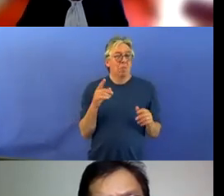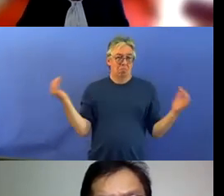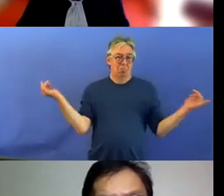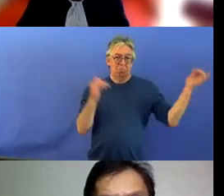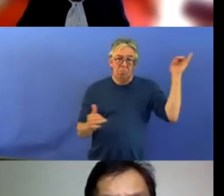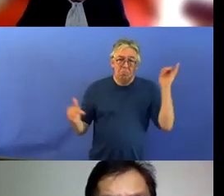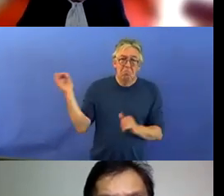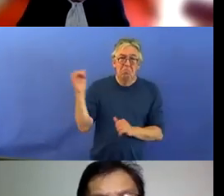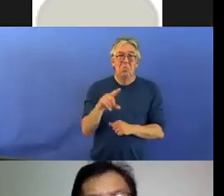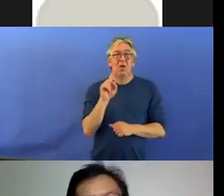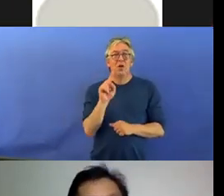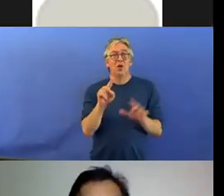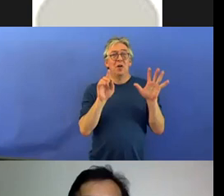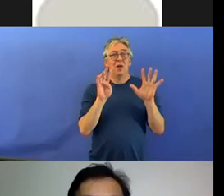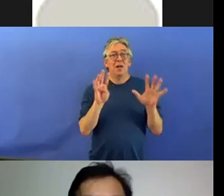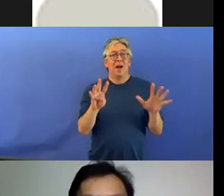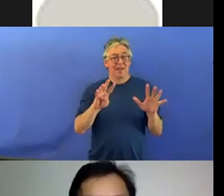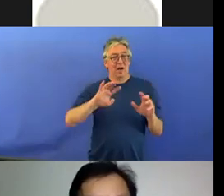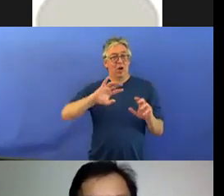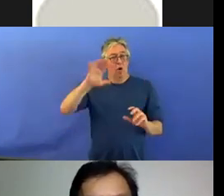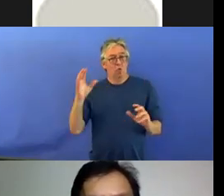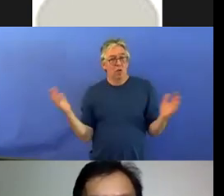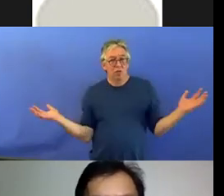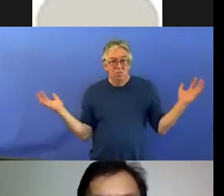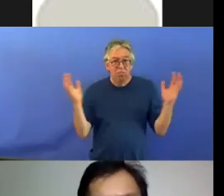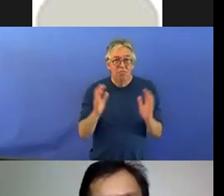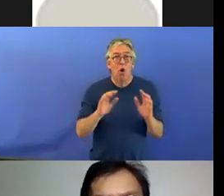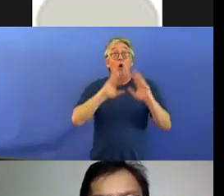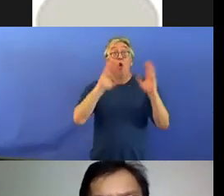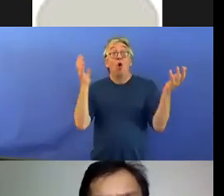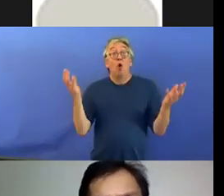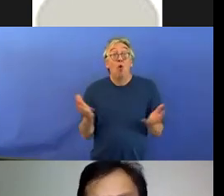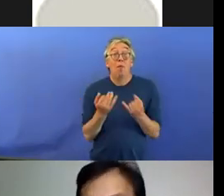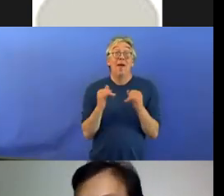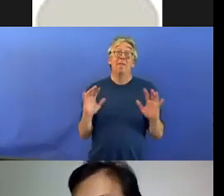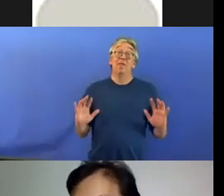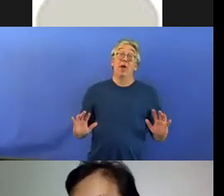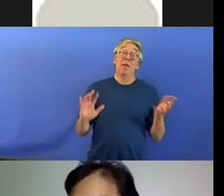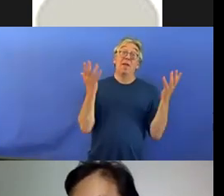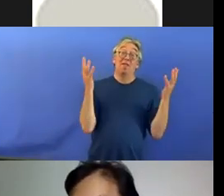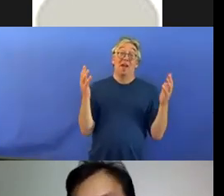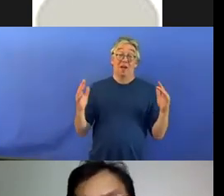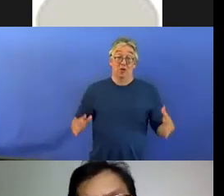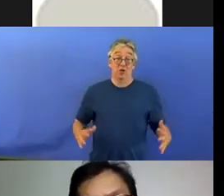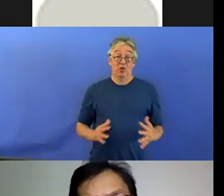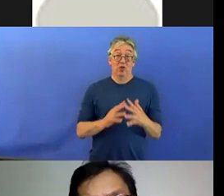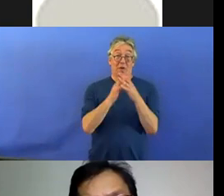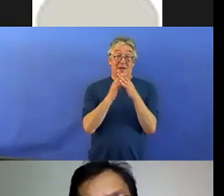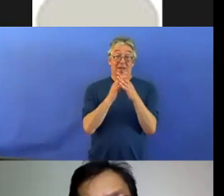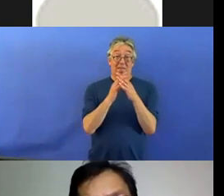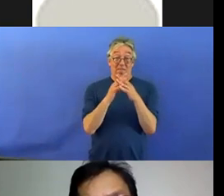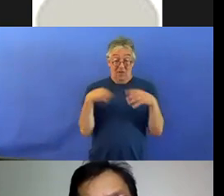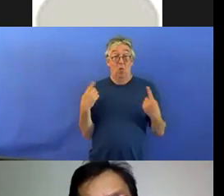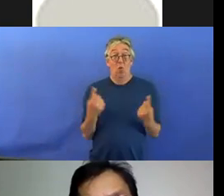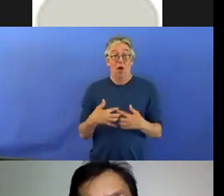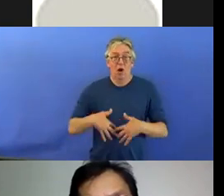for a historic Global Independent Living Summit, where we established a global network of independent living centers,